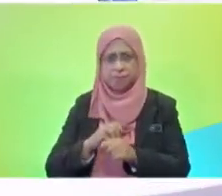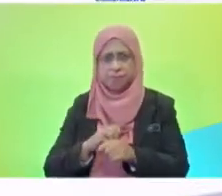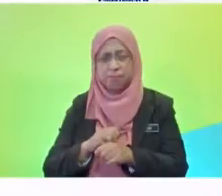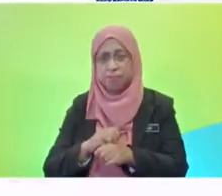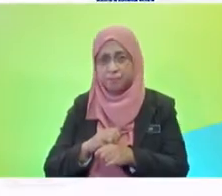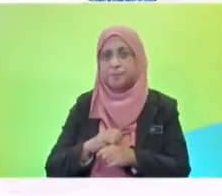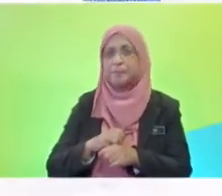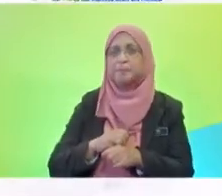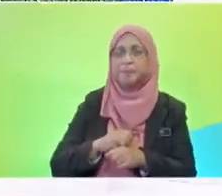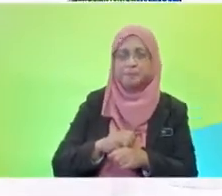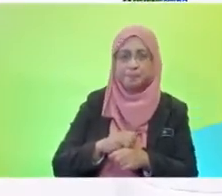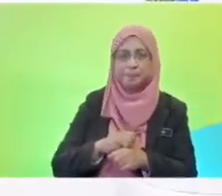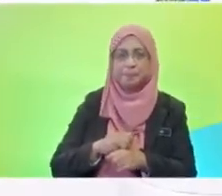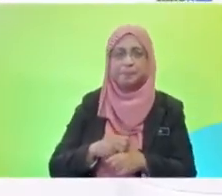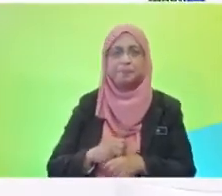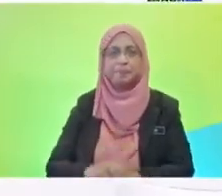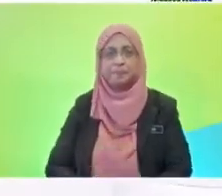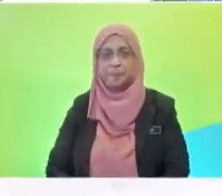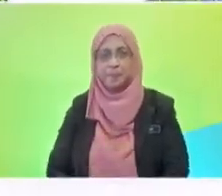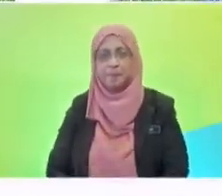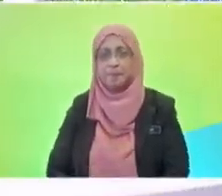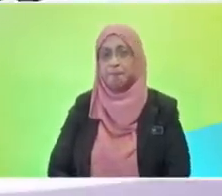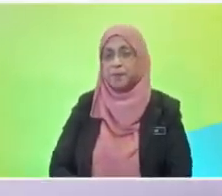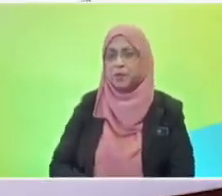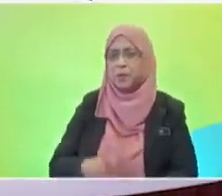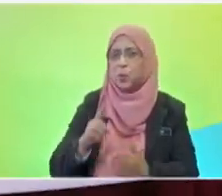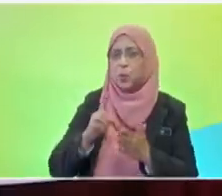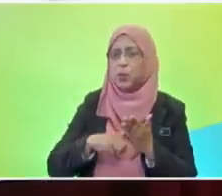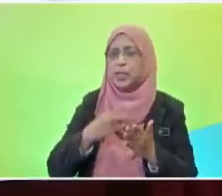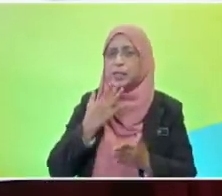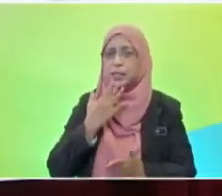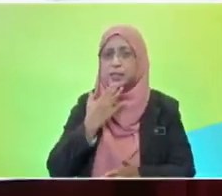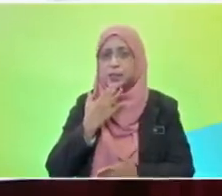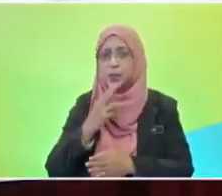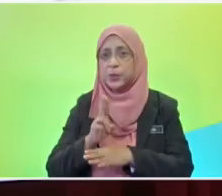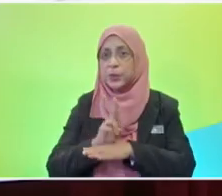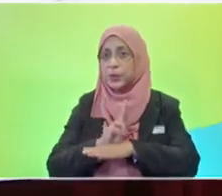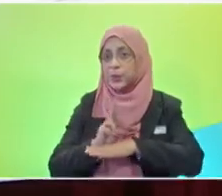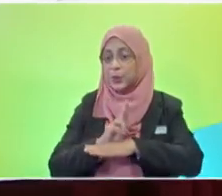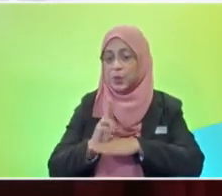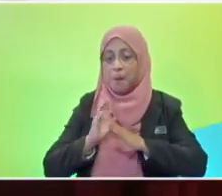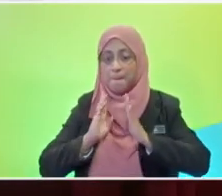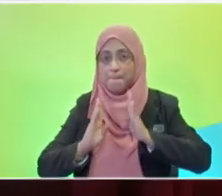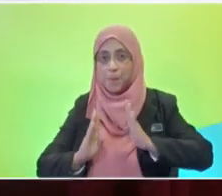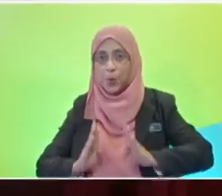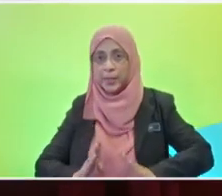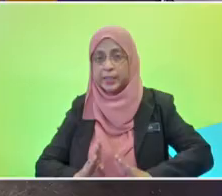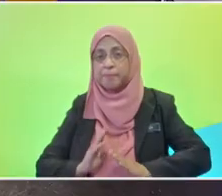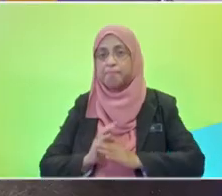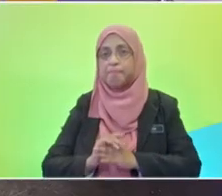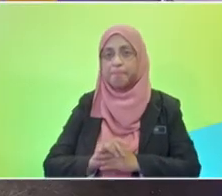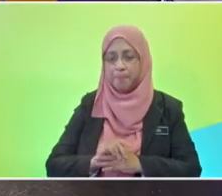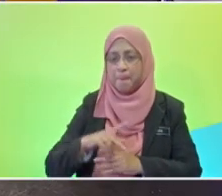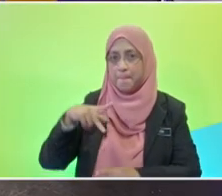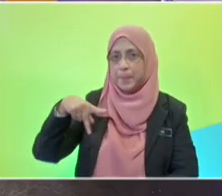a peacock. Oh. Okay. So everyone, what color should we use for the body of the peacock?